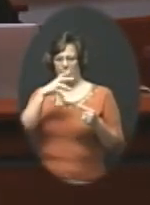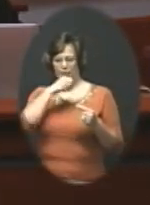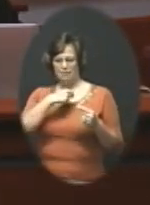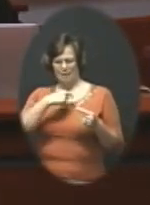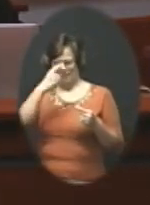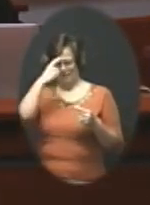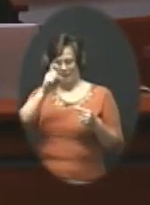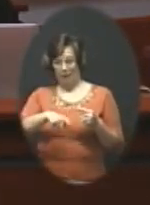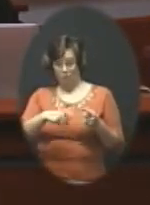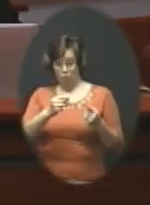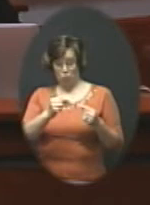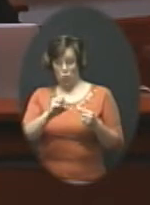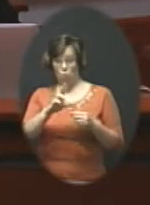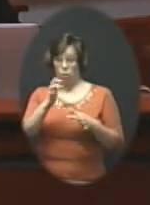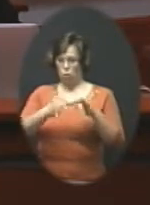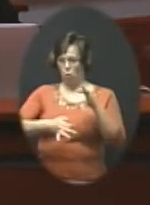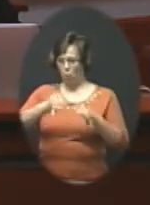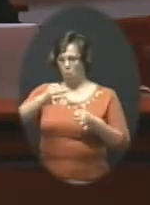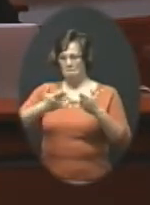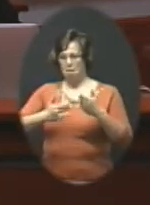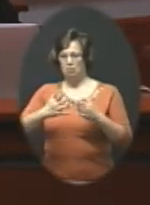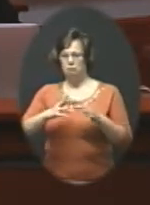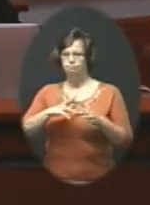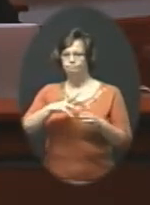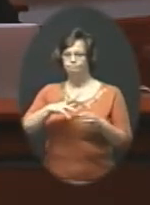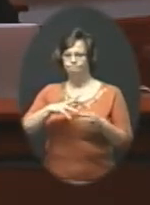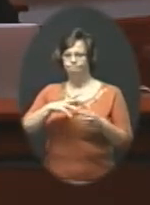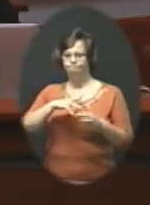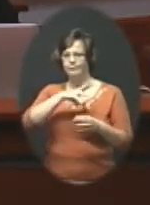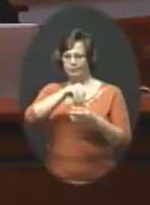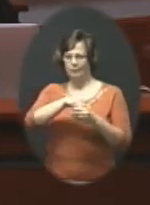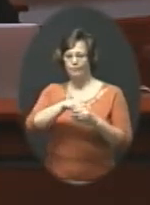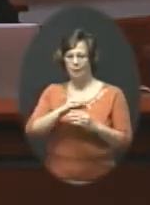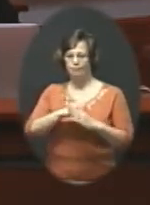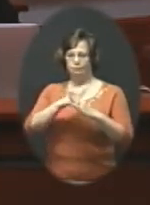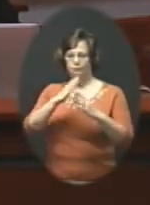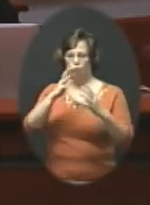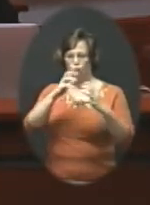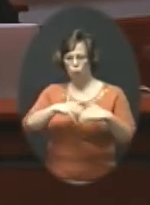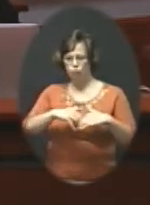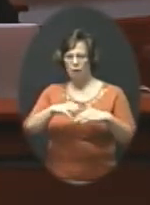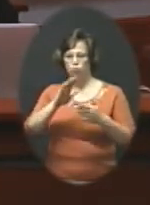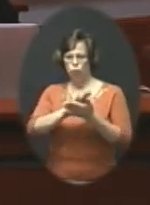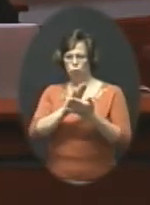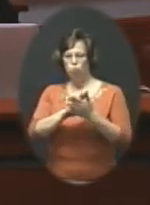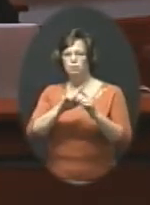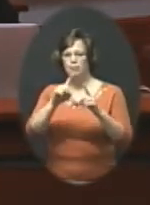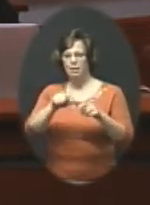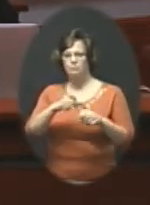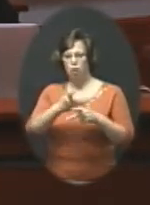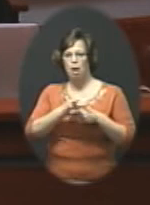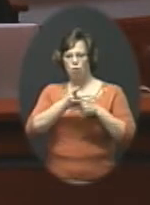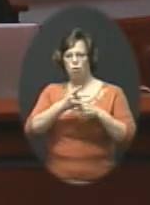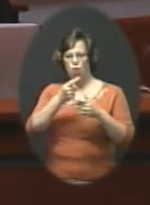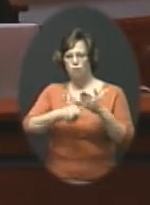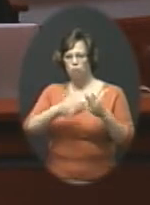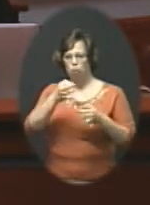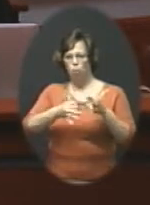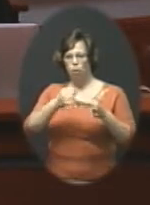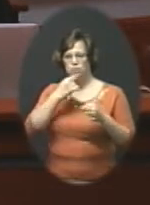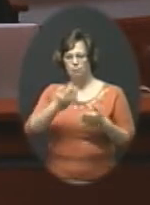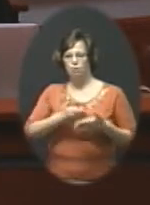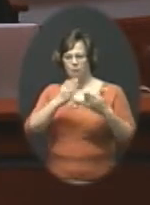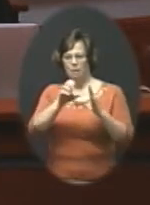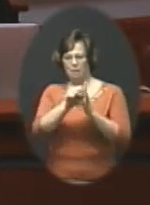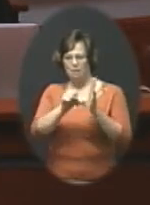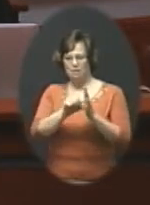I think they have to do, or else the courts might step in and shut schools down. They have to take care of what the court said and provide the state aid on the